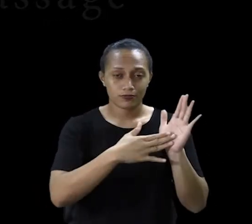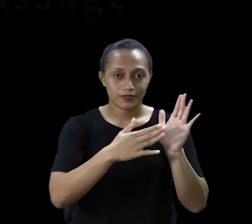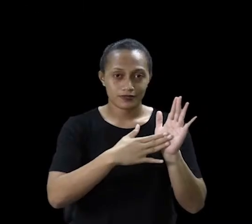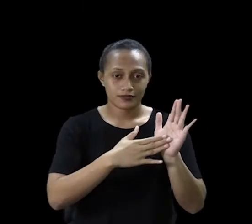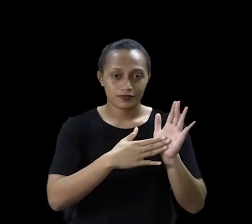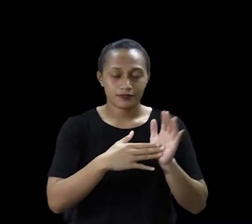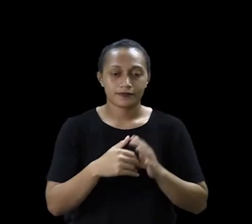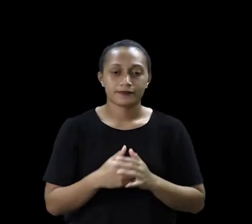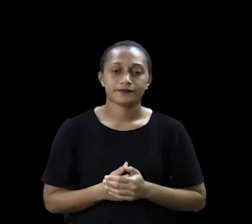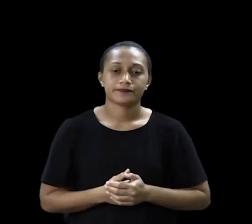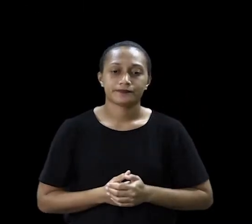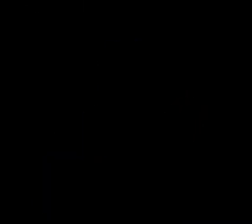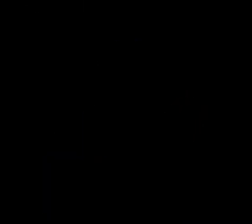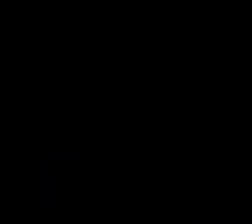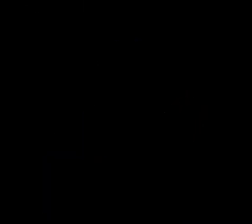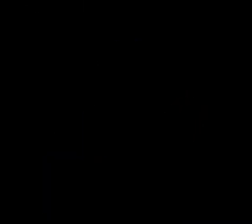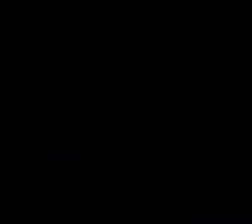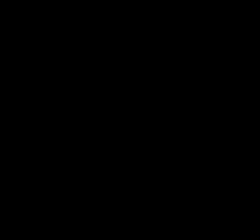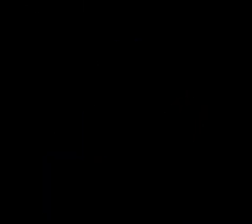minutes.